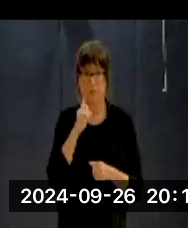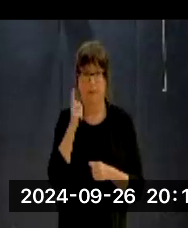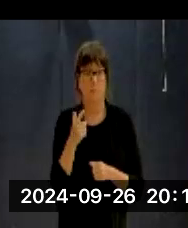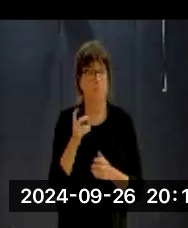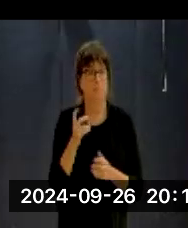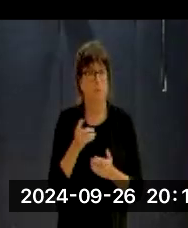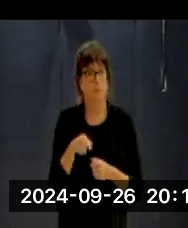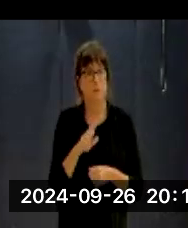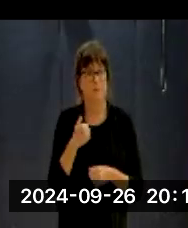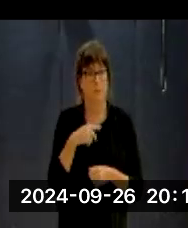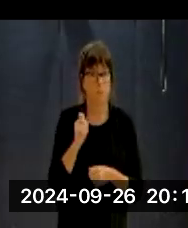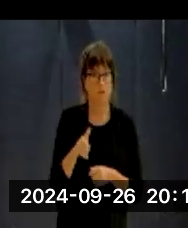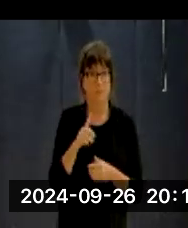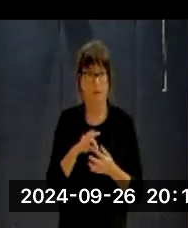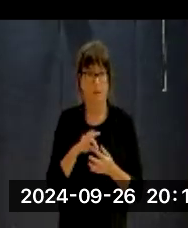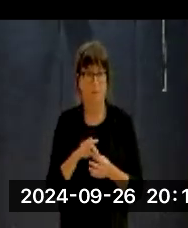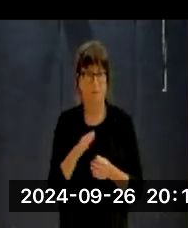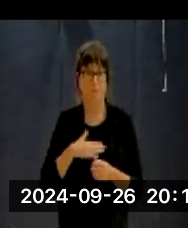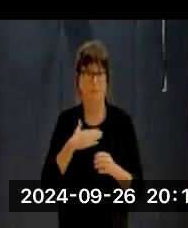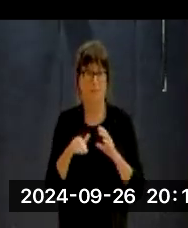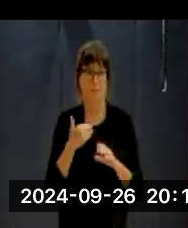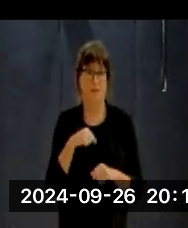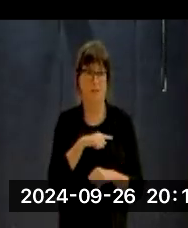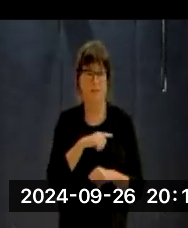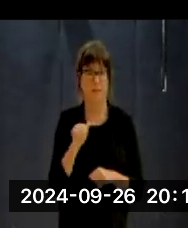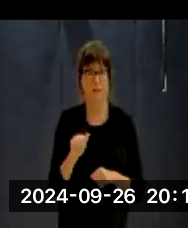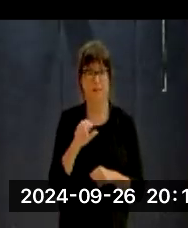questions or comments to email it to us at